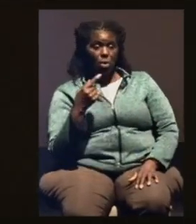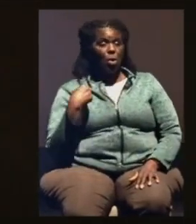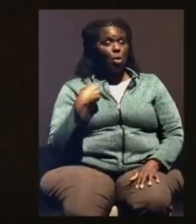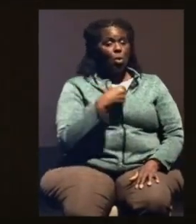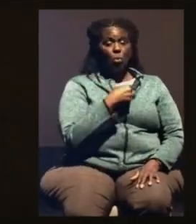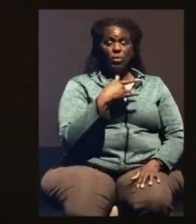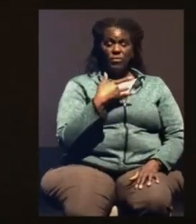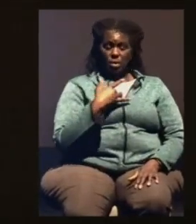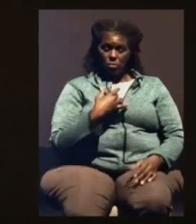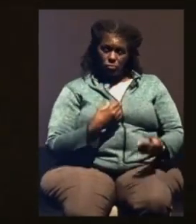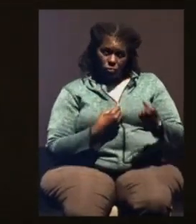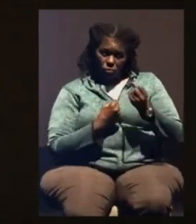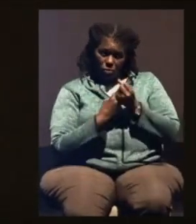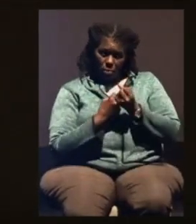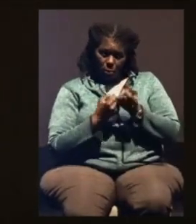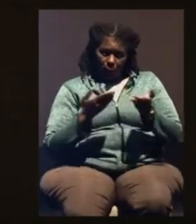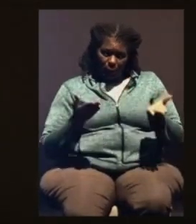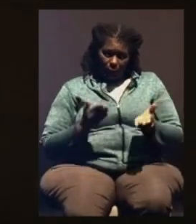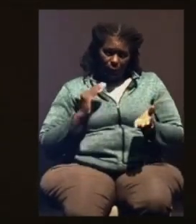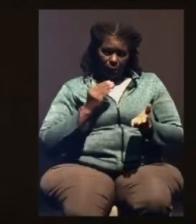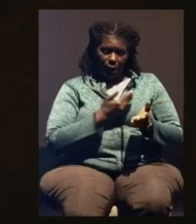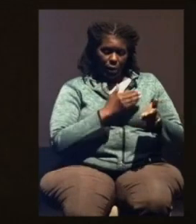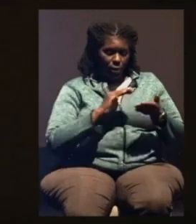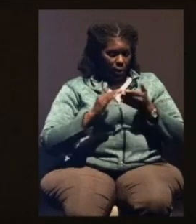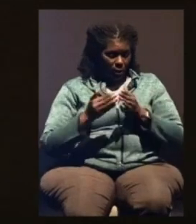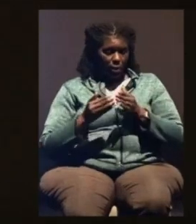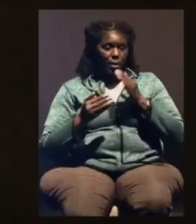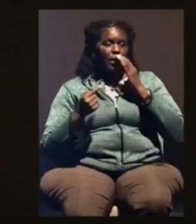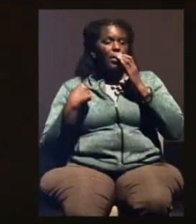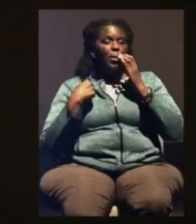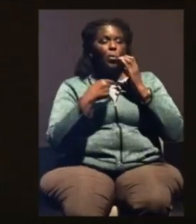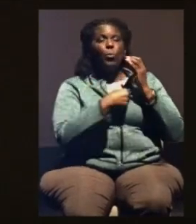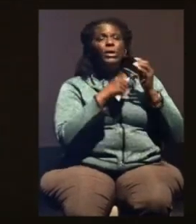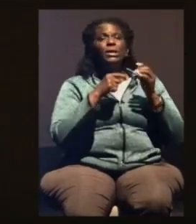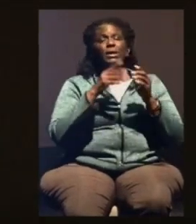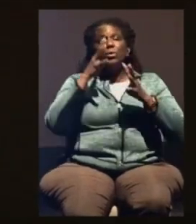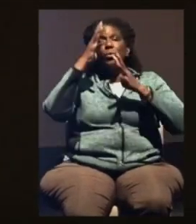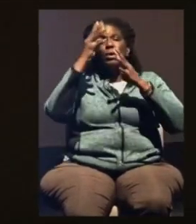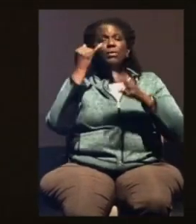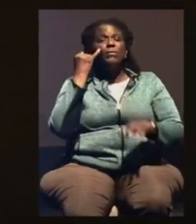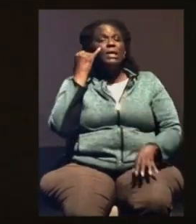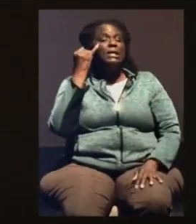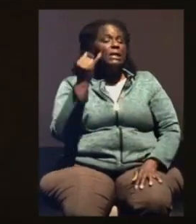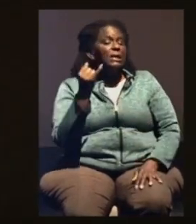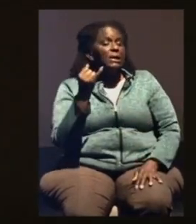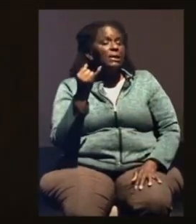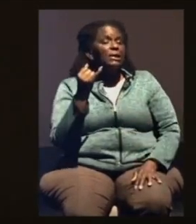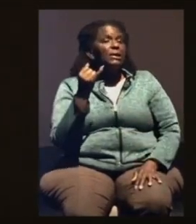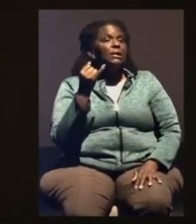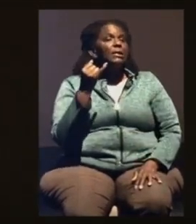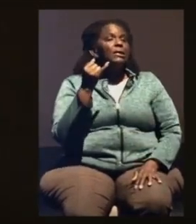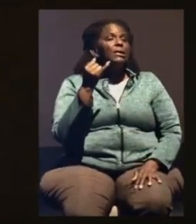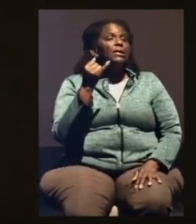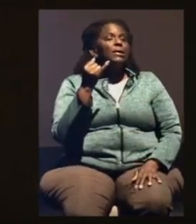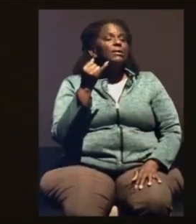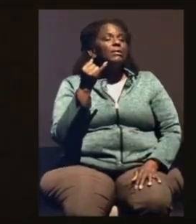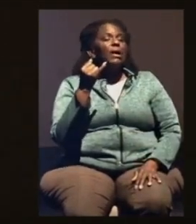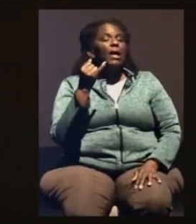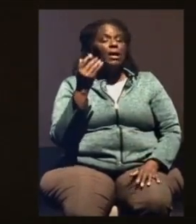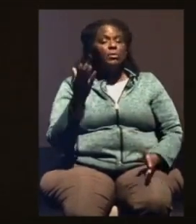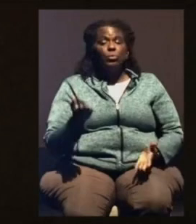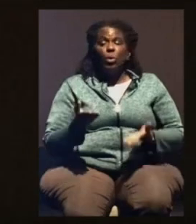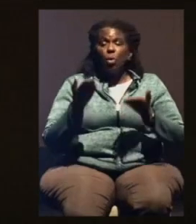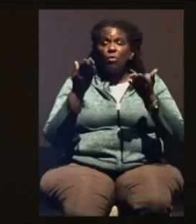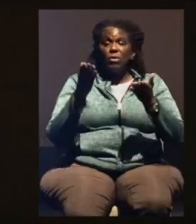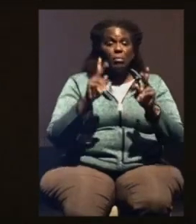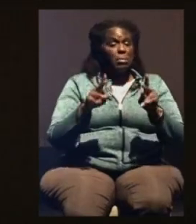the community. Yep. We just need to come up with the creative ideas and pitch them, and they seem to be picked up, which